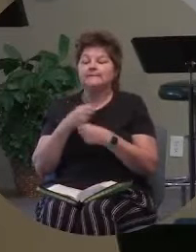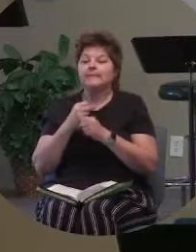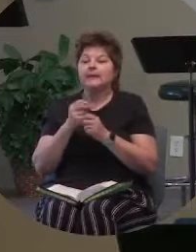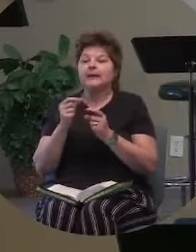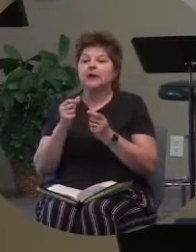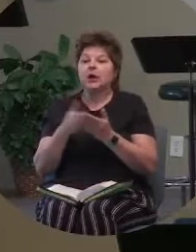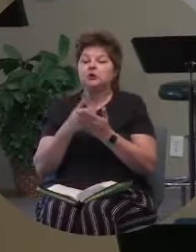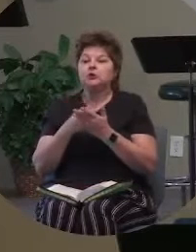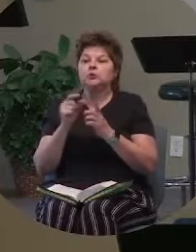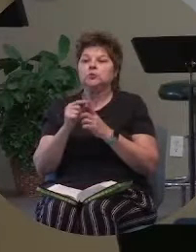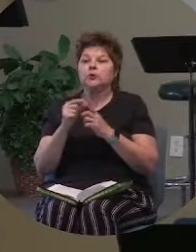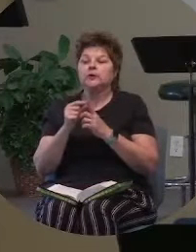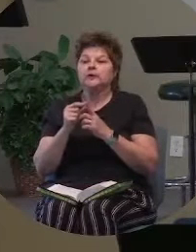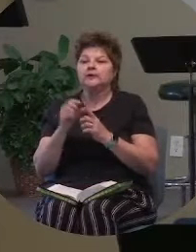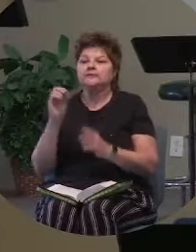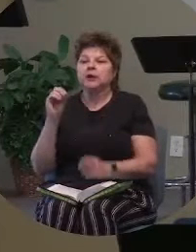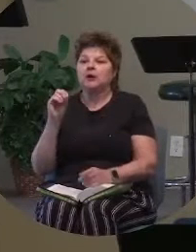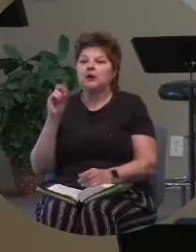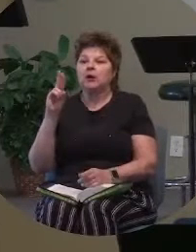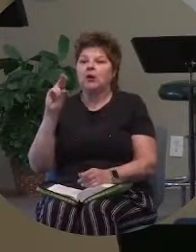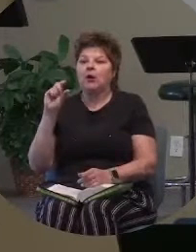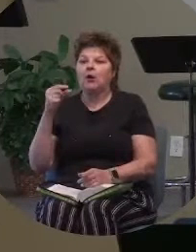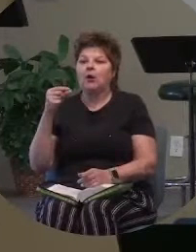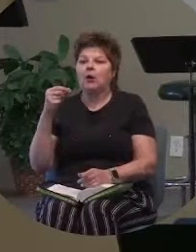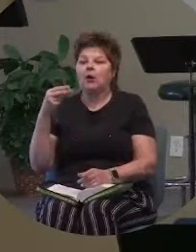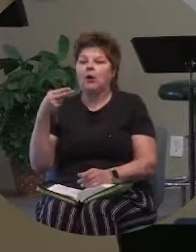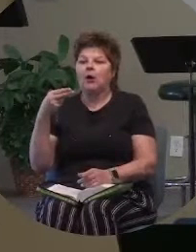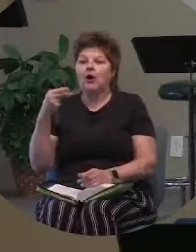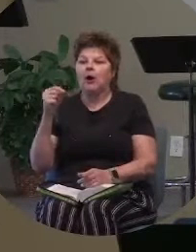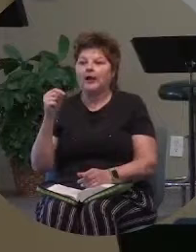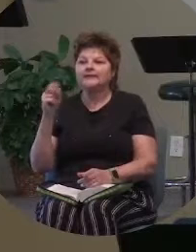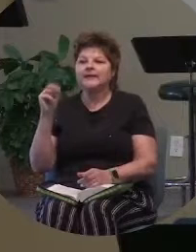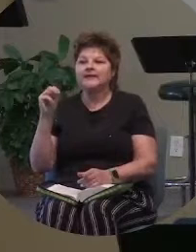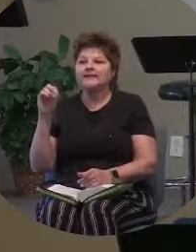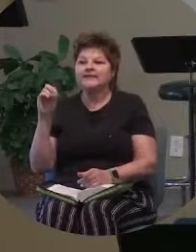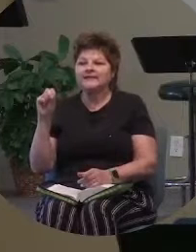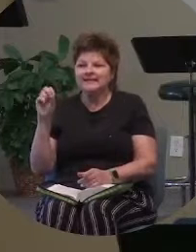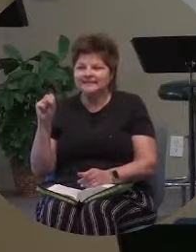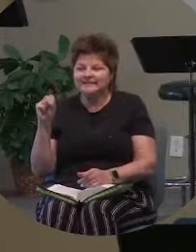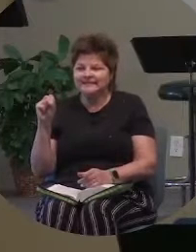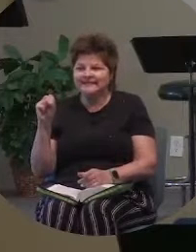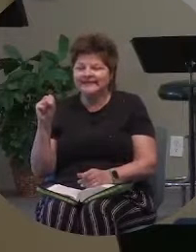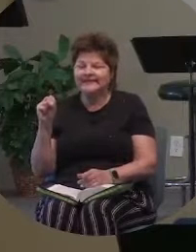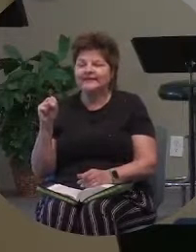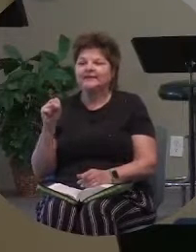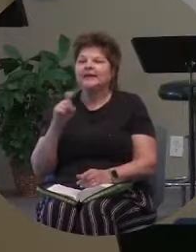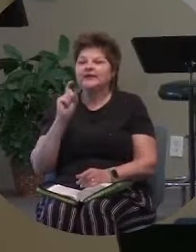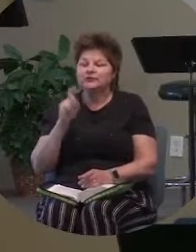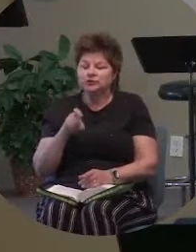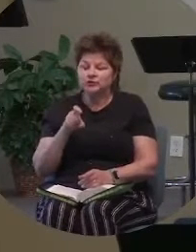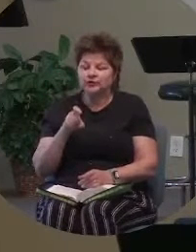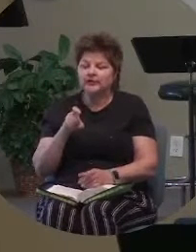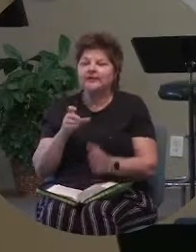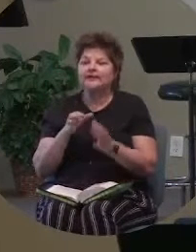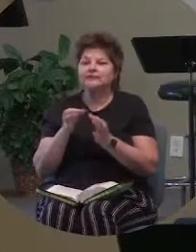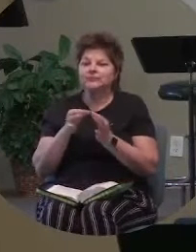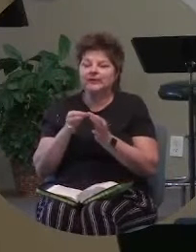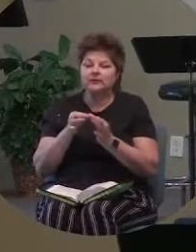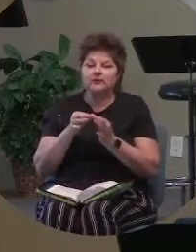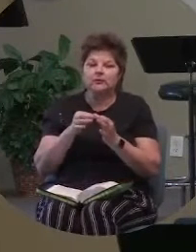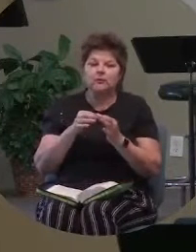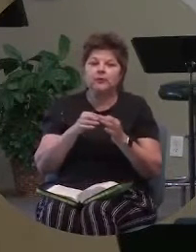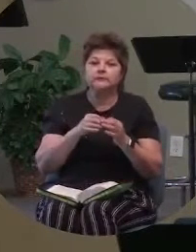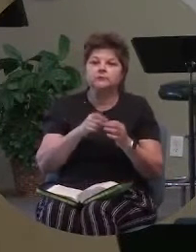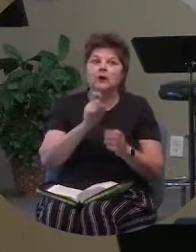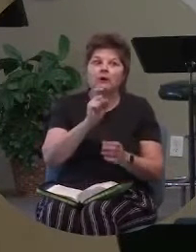And he said, oughtness. He said, oughtness should be what defines you, that you do what you ought